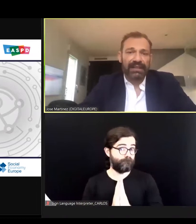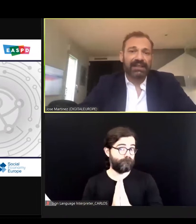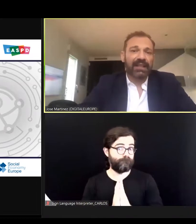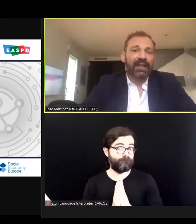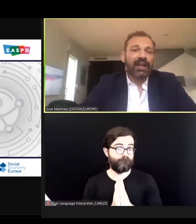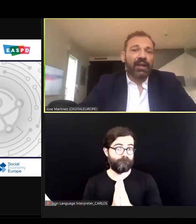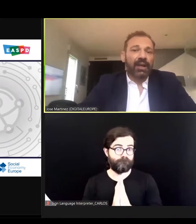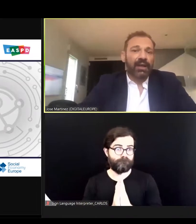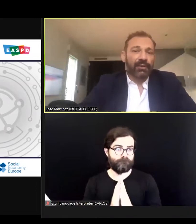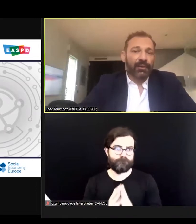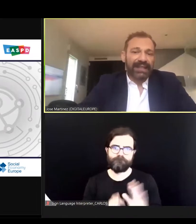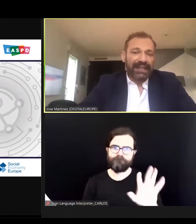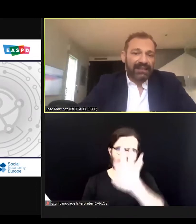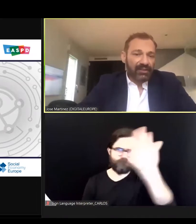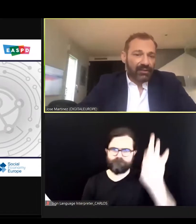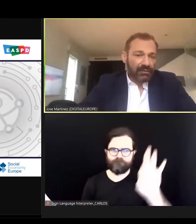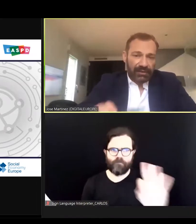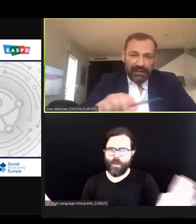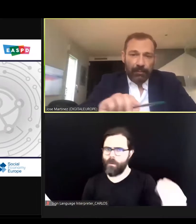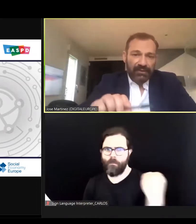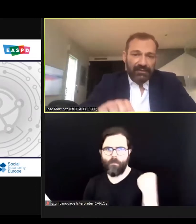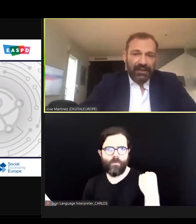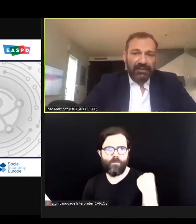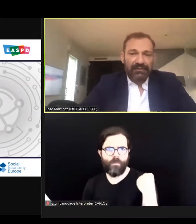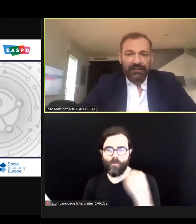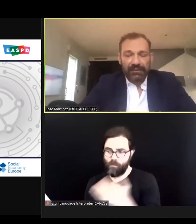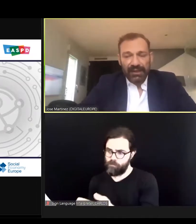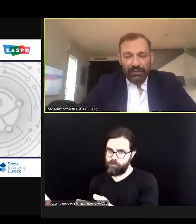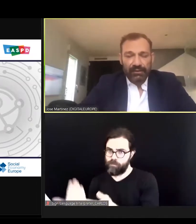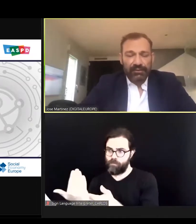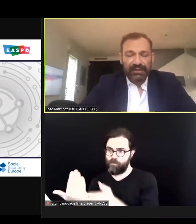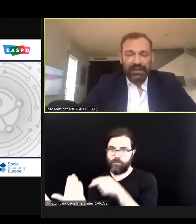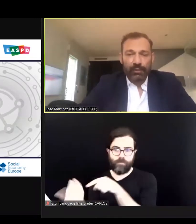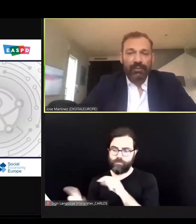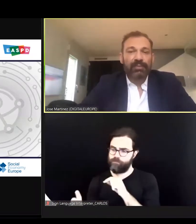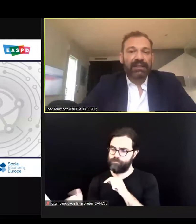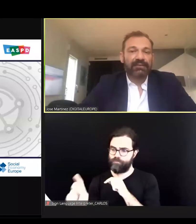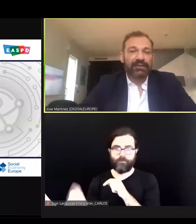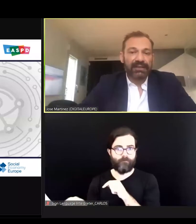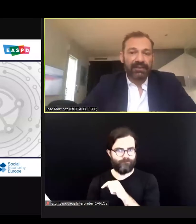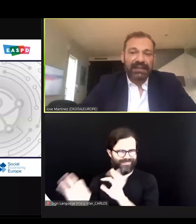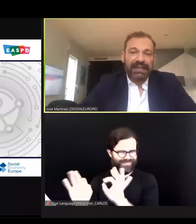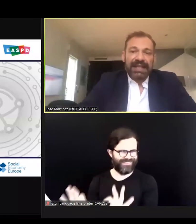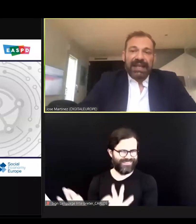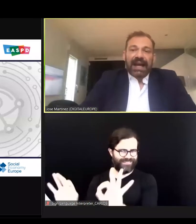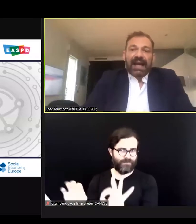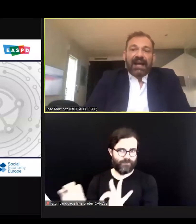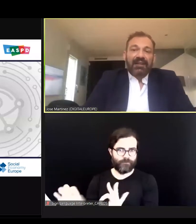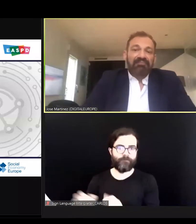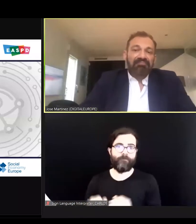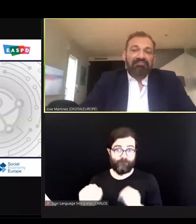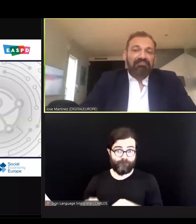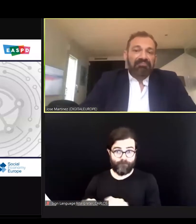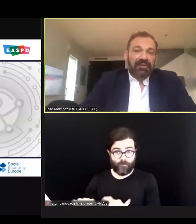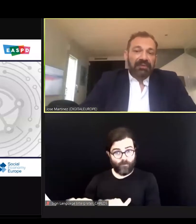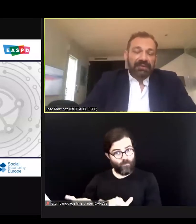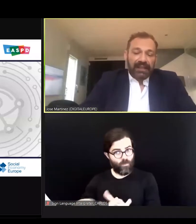in the Q&A section. There is a button specific for that, also in the lower part of your screen.